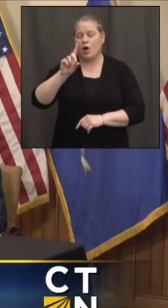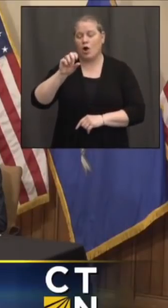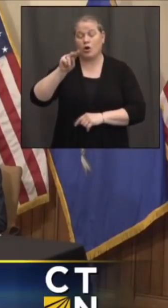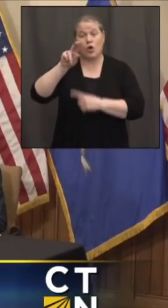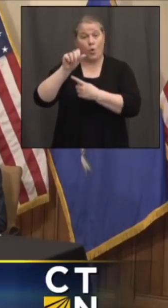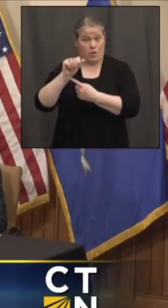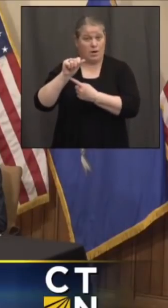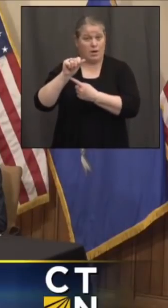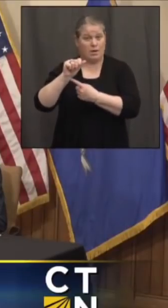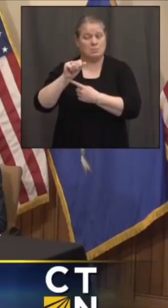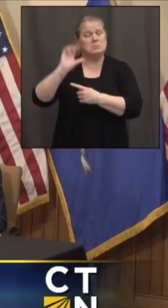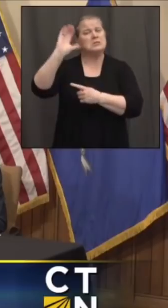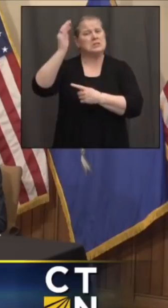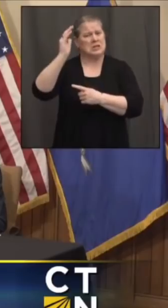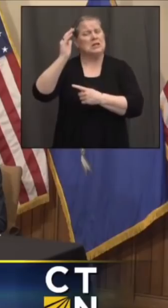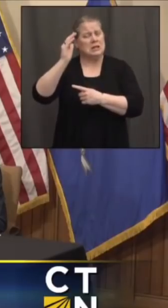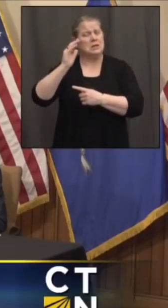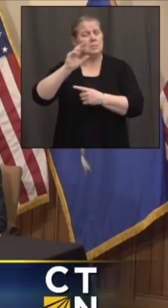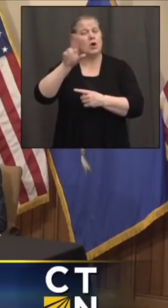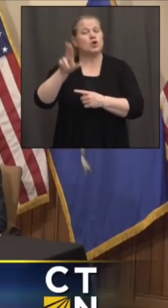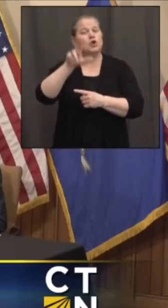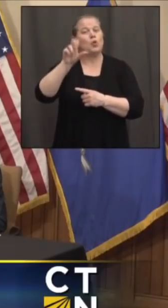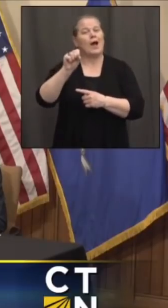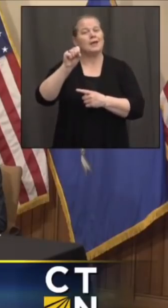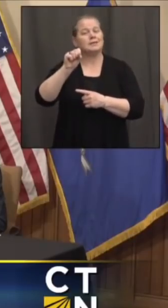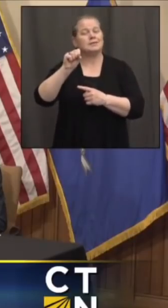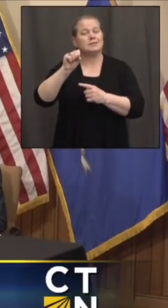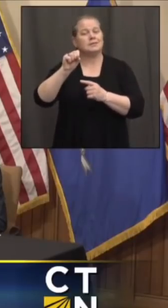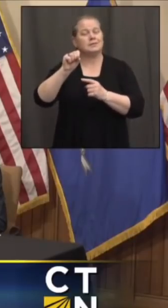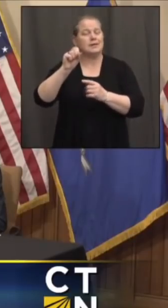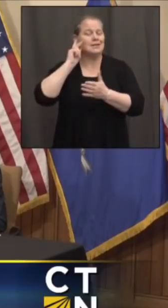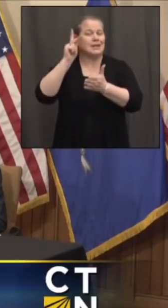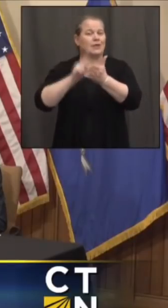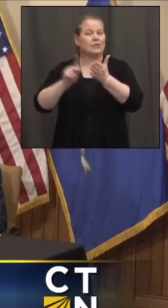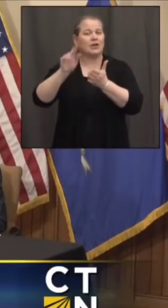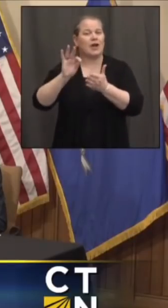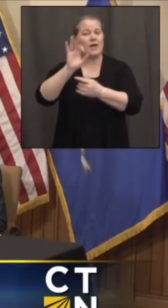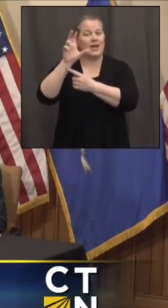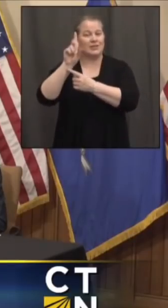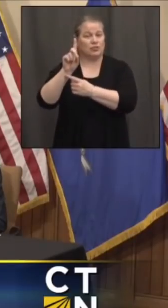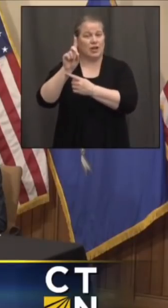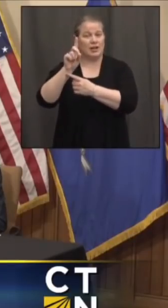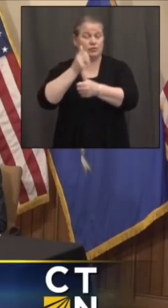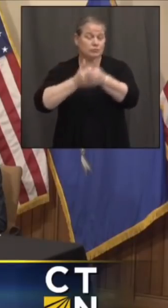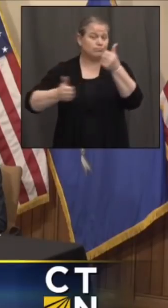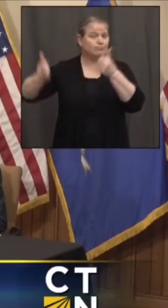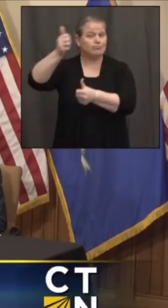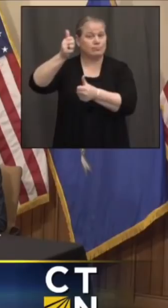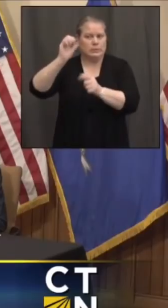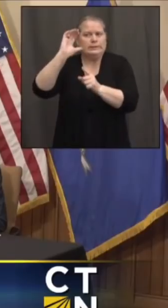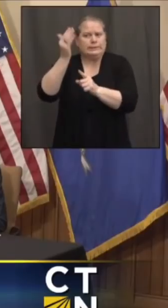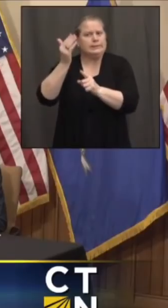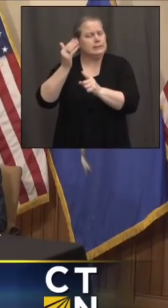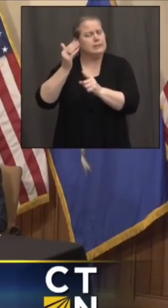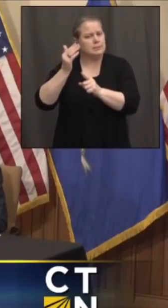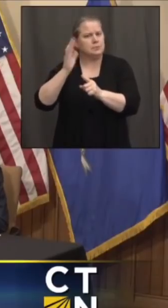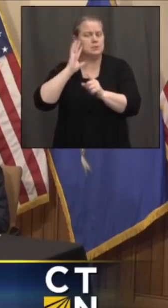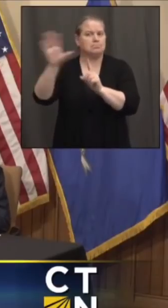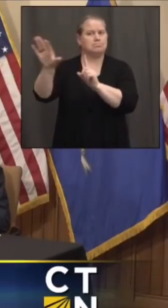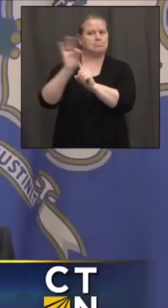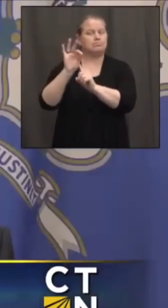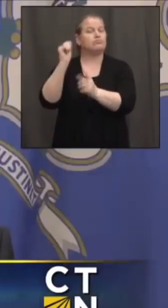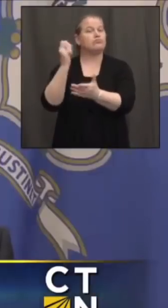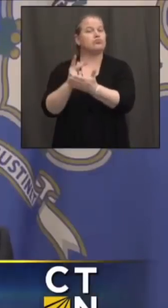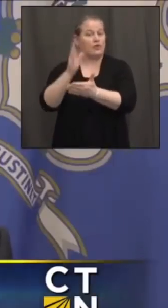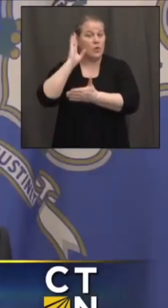U.S. Education Secretary. Has the state started the search for a replacement? What does that timeline look like? Do you know? I can